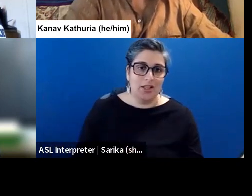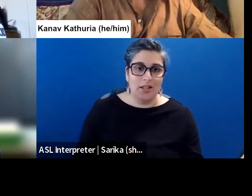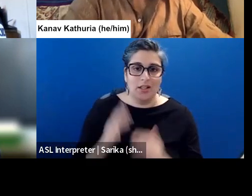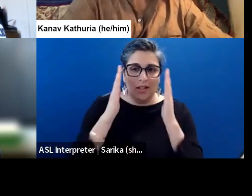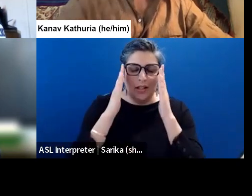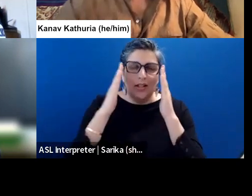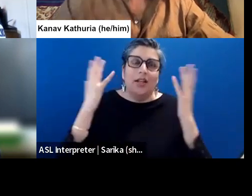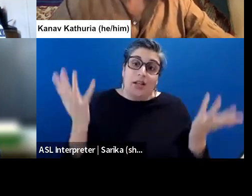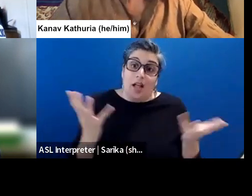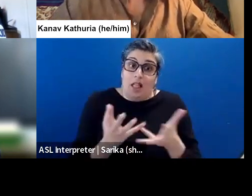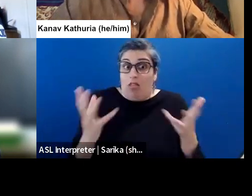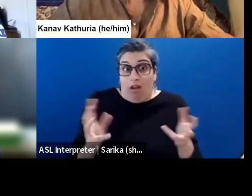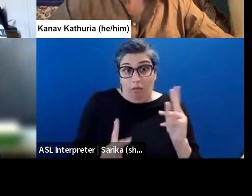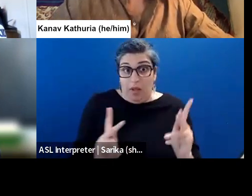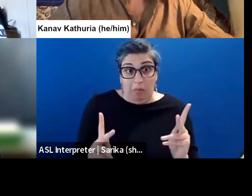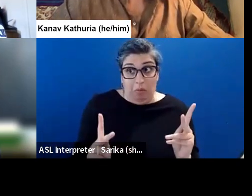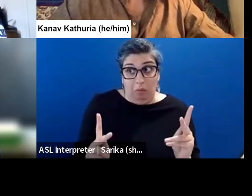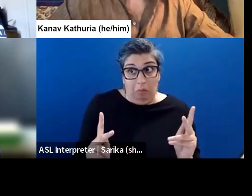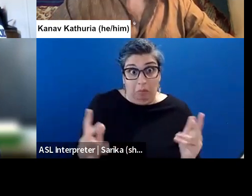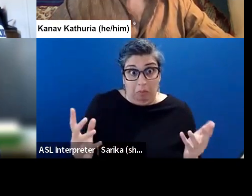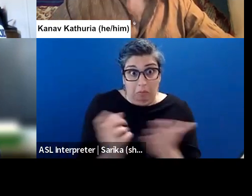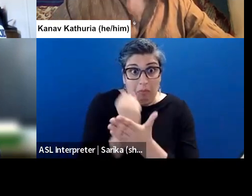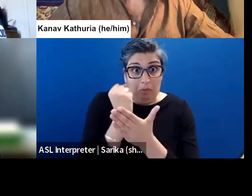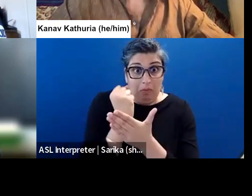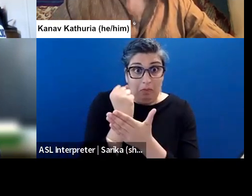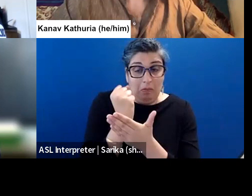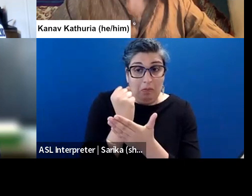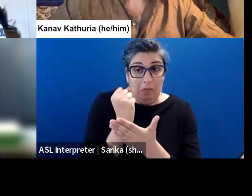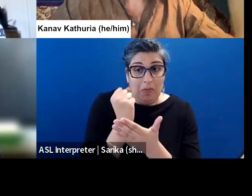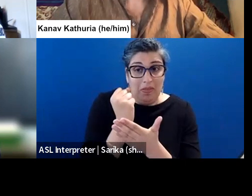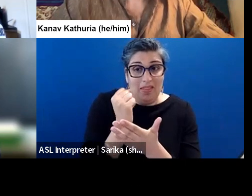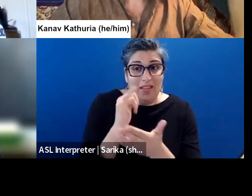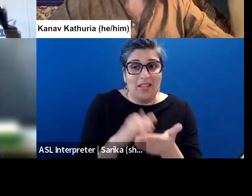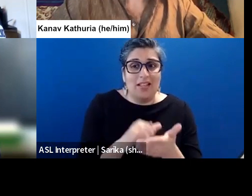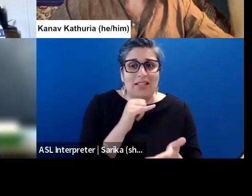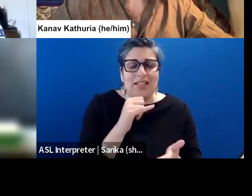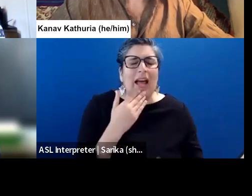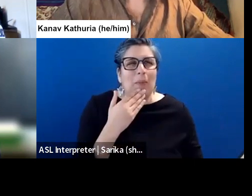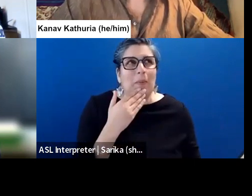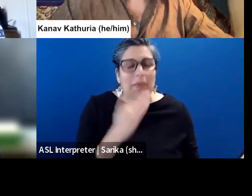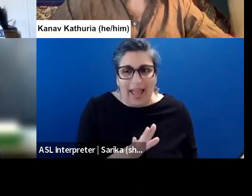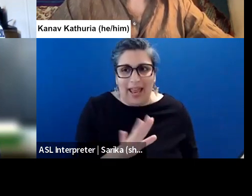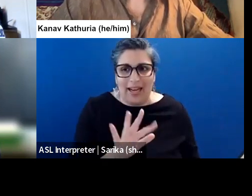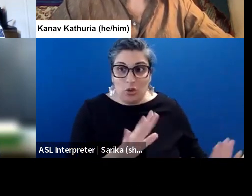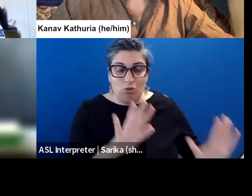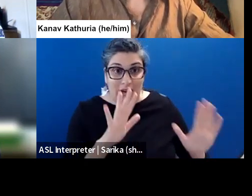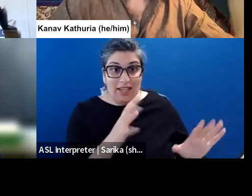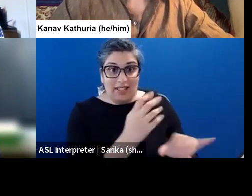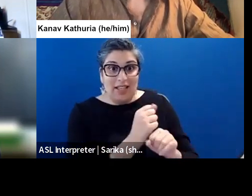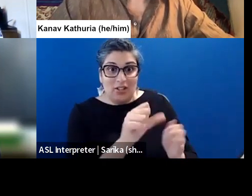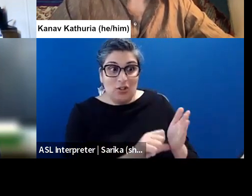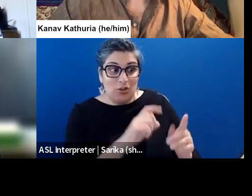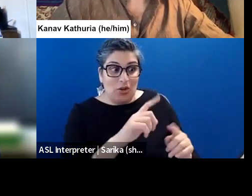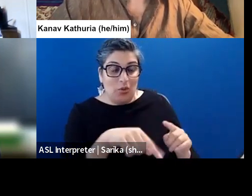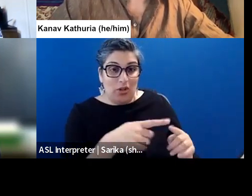which a lot of people did. And that's not necessarily a bad thing. I mean, it's great to be able to get surgery when you need